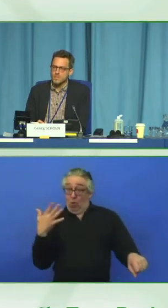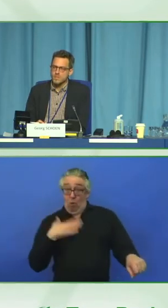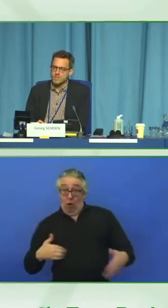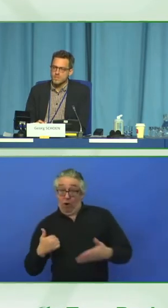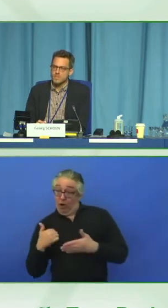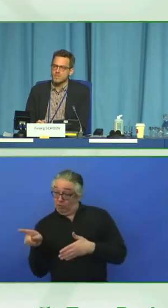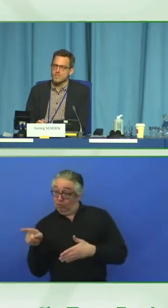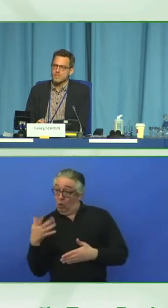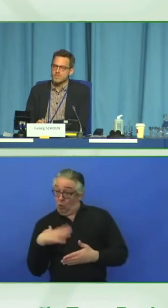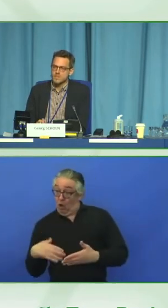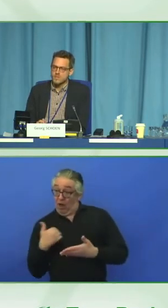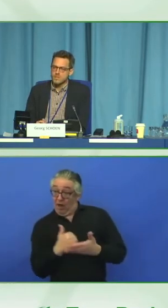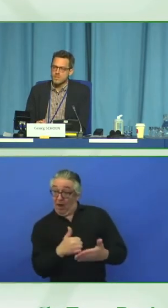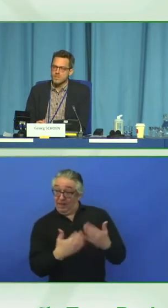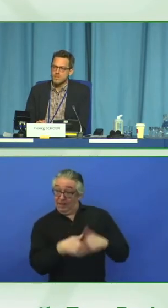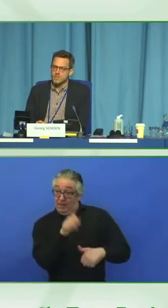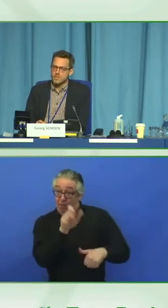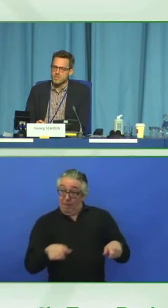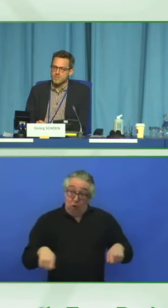entrepreneurs can,